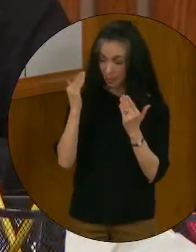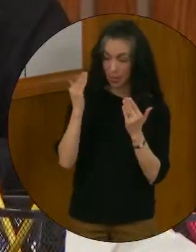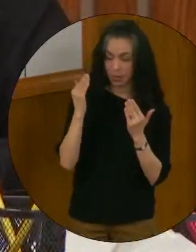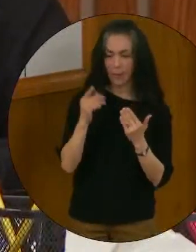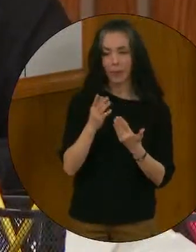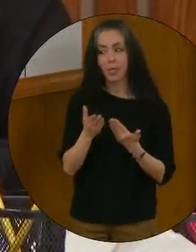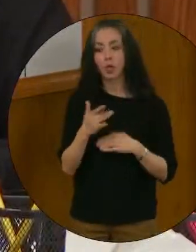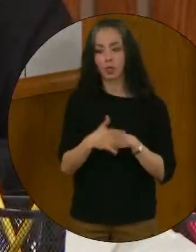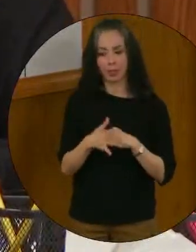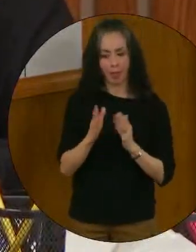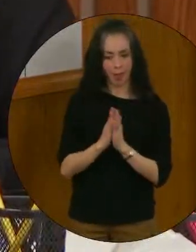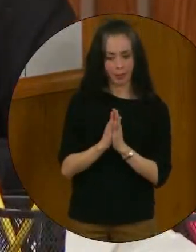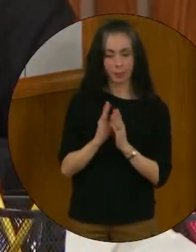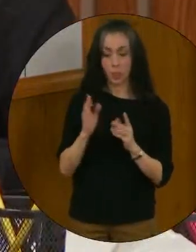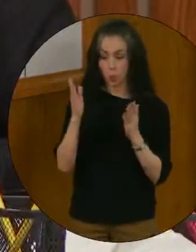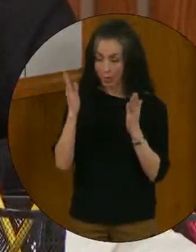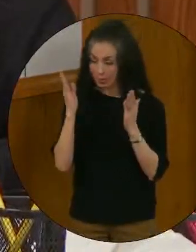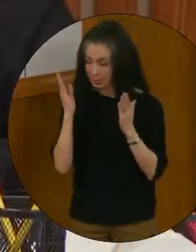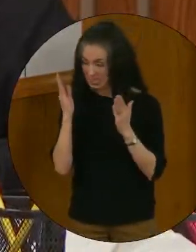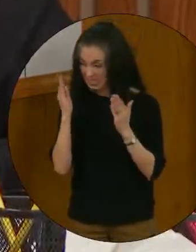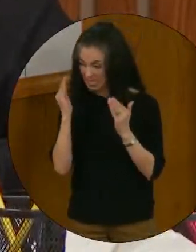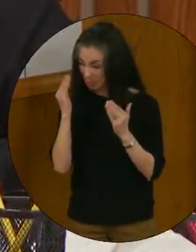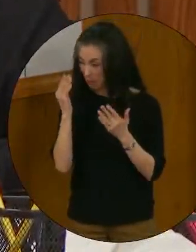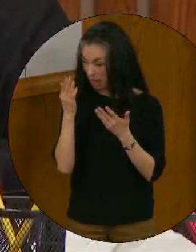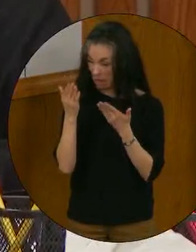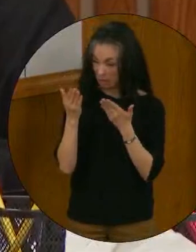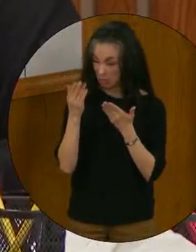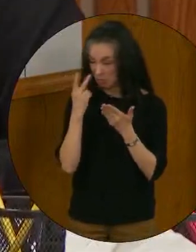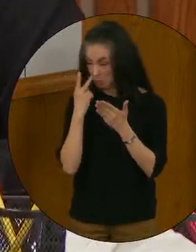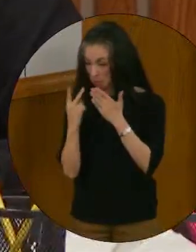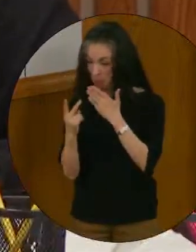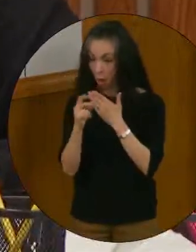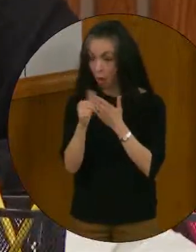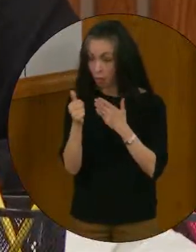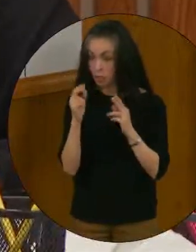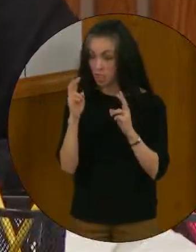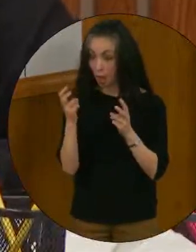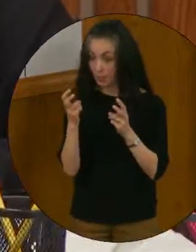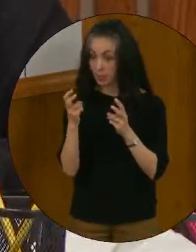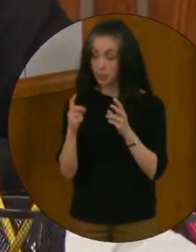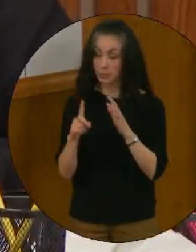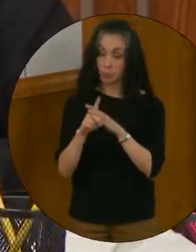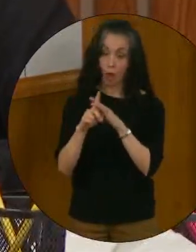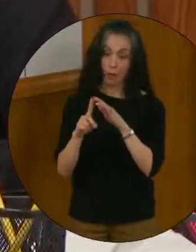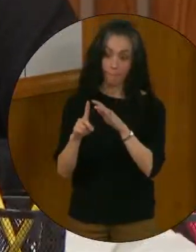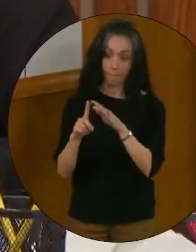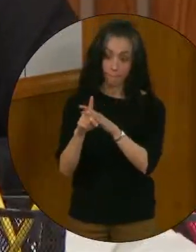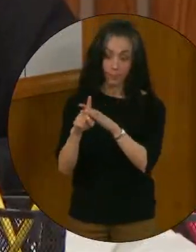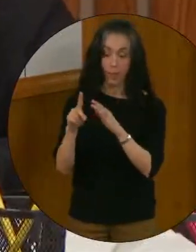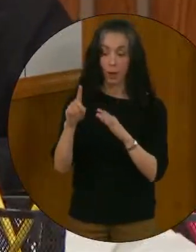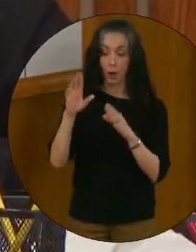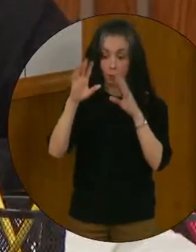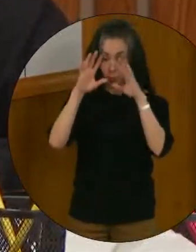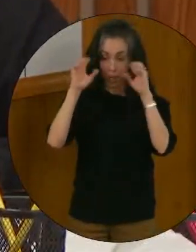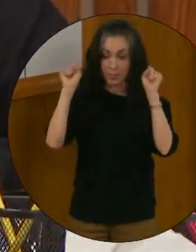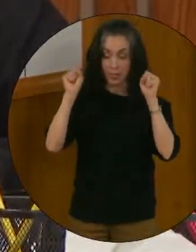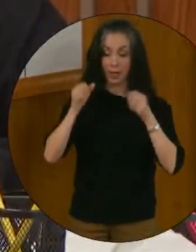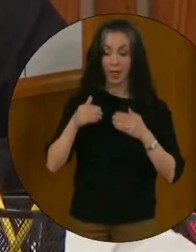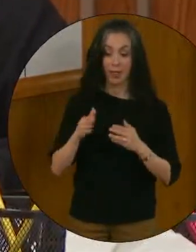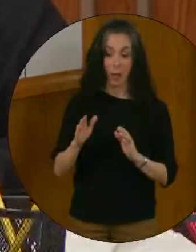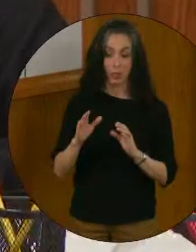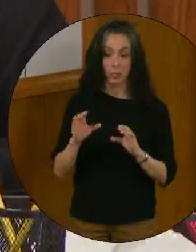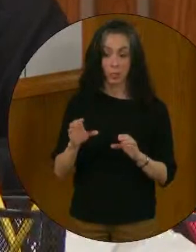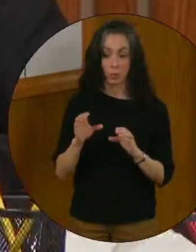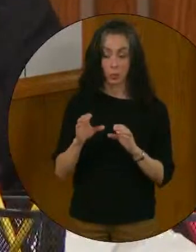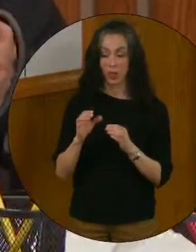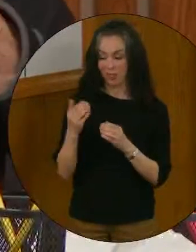apologize, do you anticipate with some of the other topics that were brought up that our president allowed us to do at the last